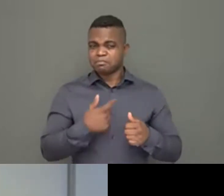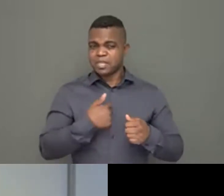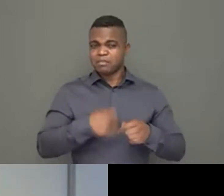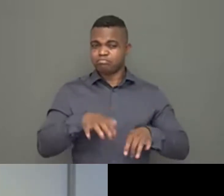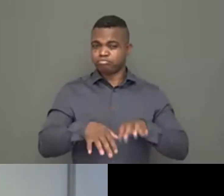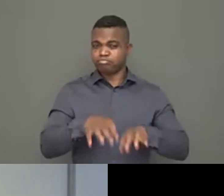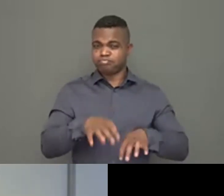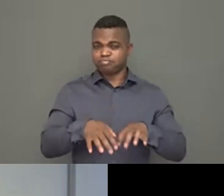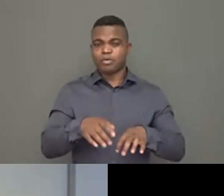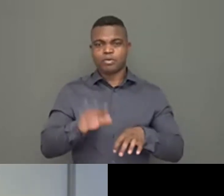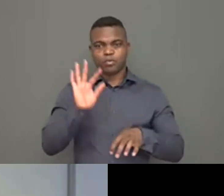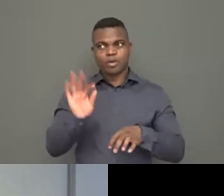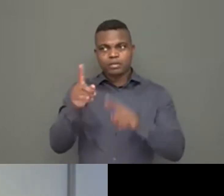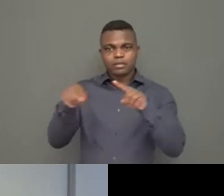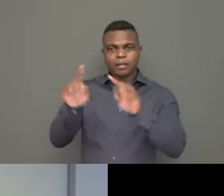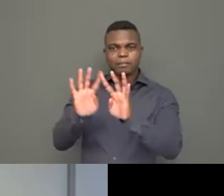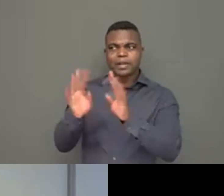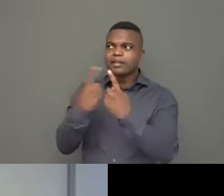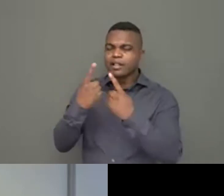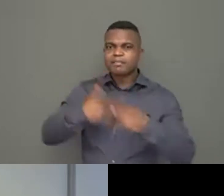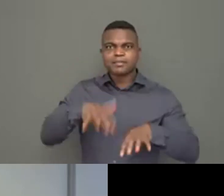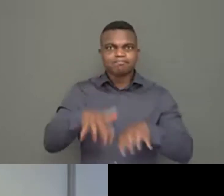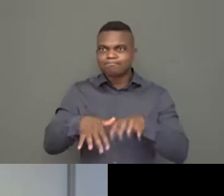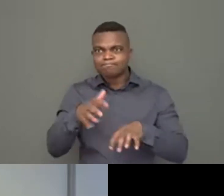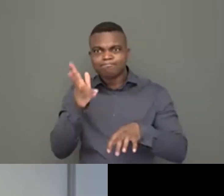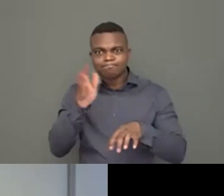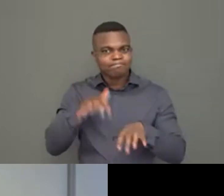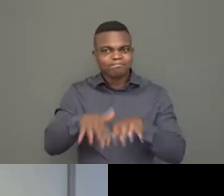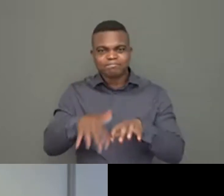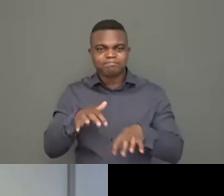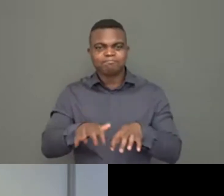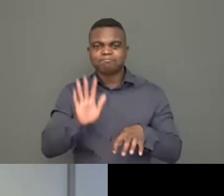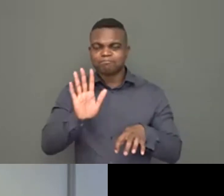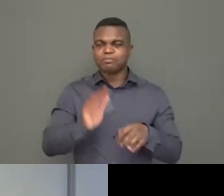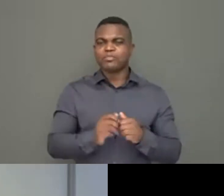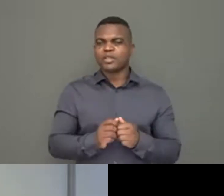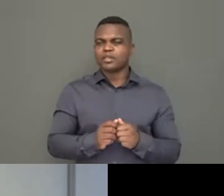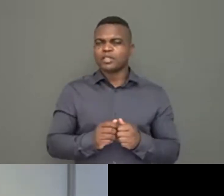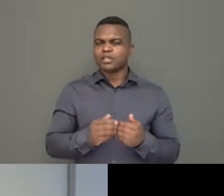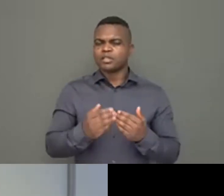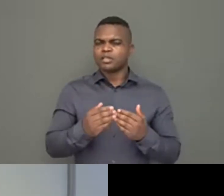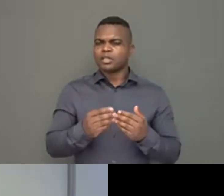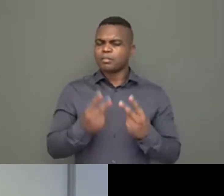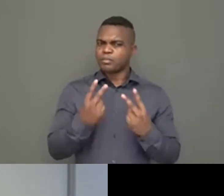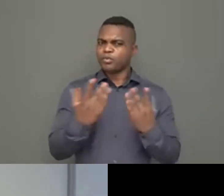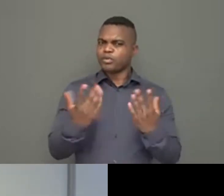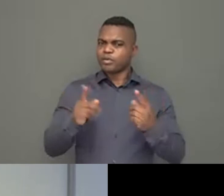practice, of a commitment to continue this road of learning and sharing our